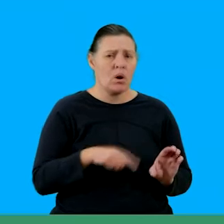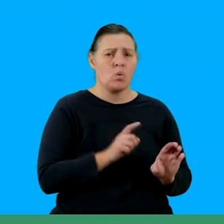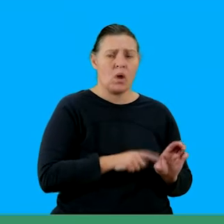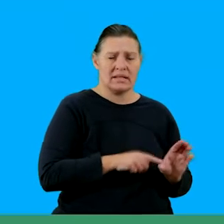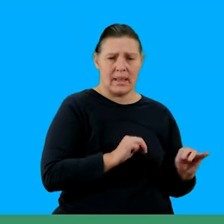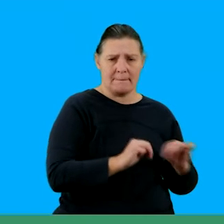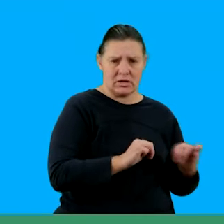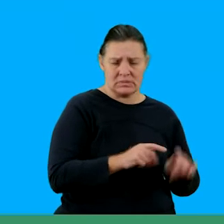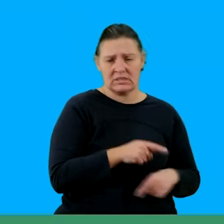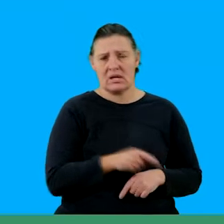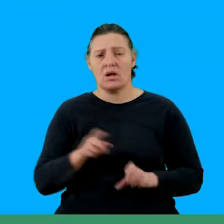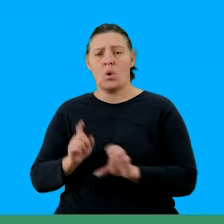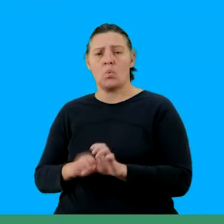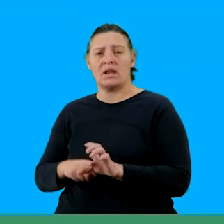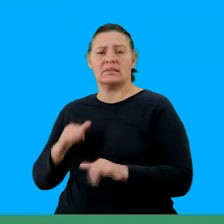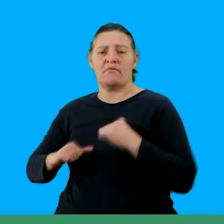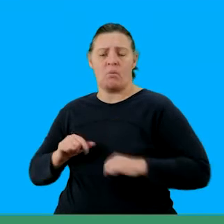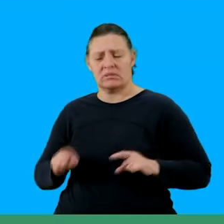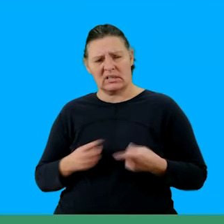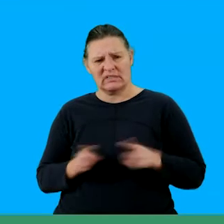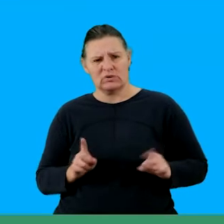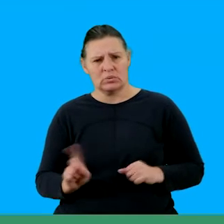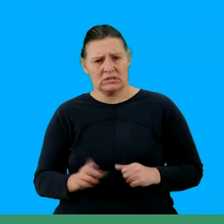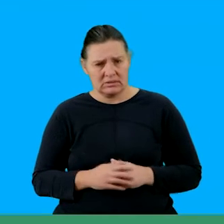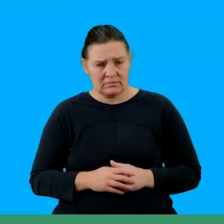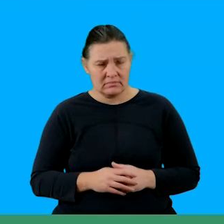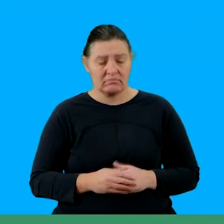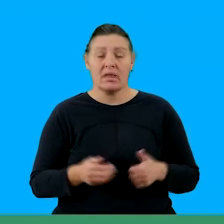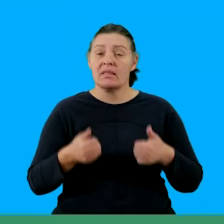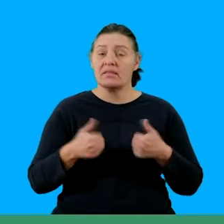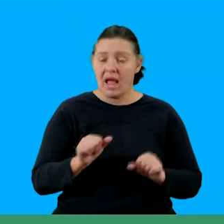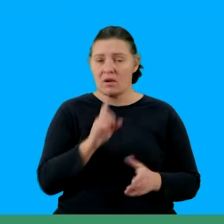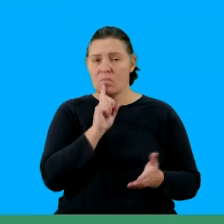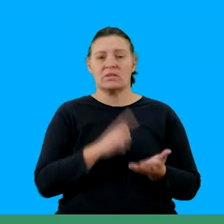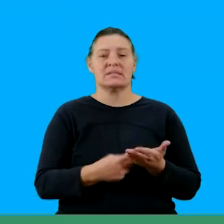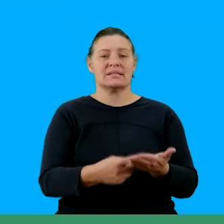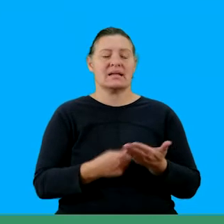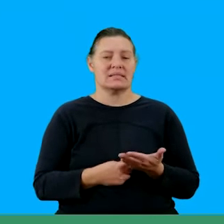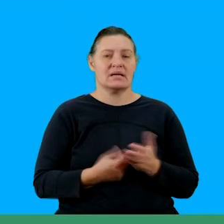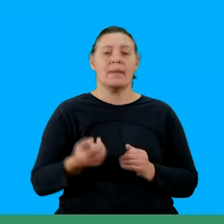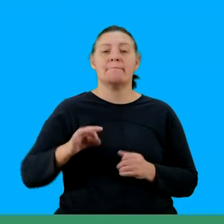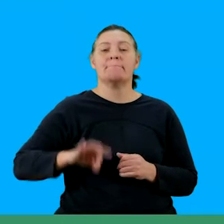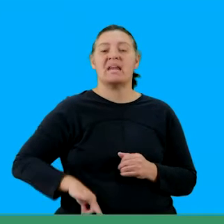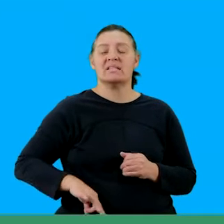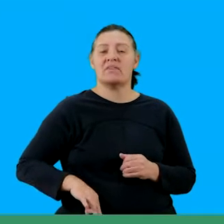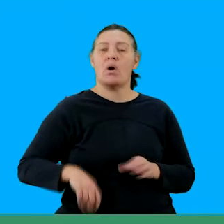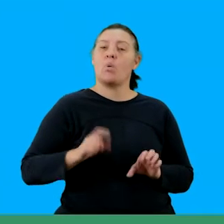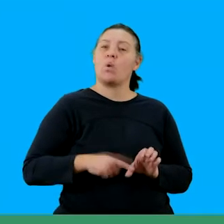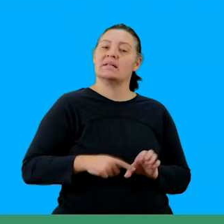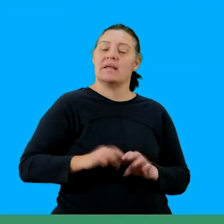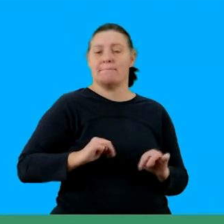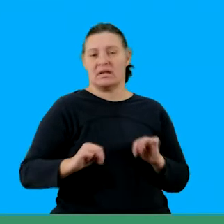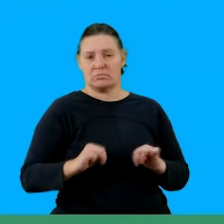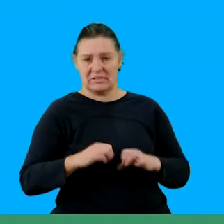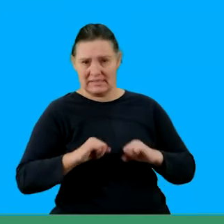quality management and quality performance. Thereafter, we discuss the benefits of a good quality